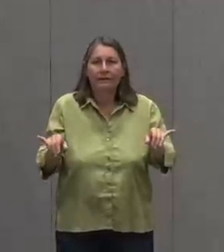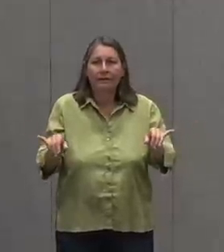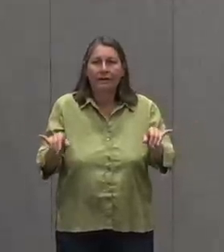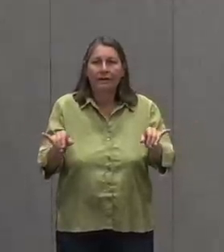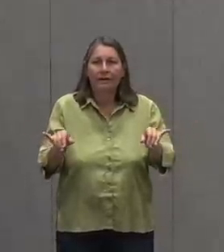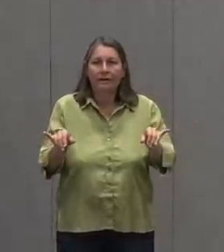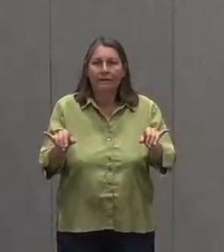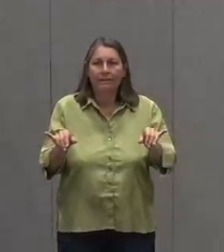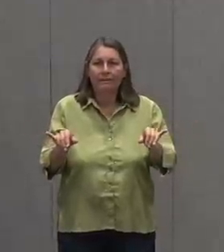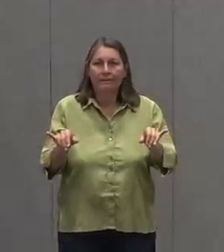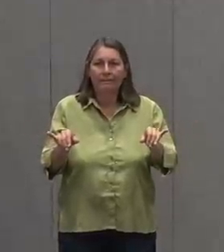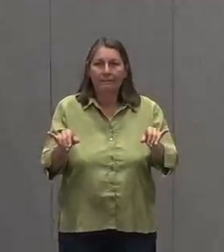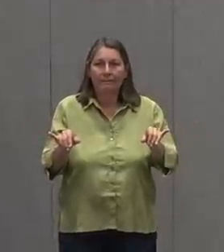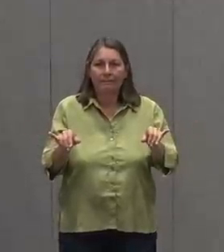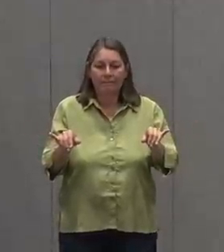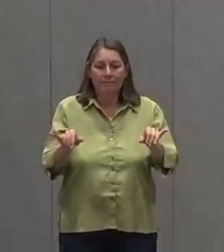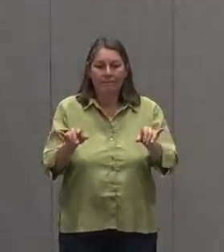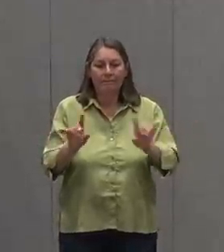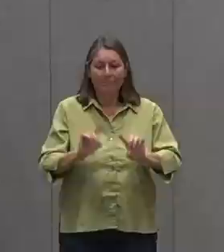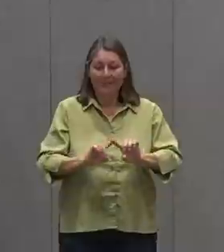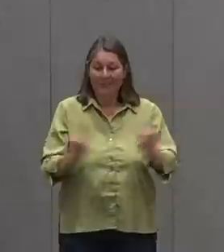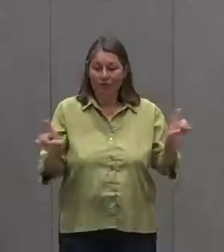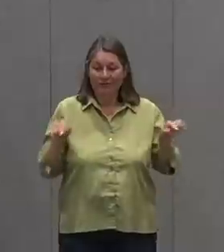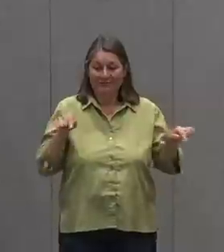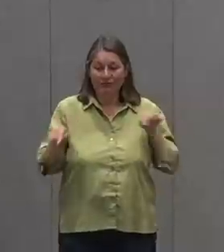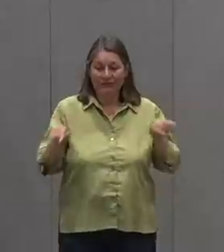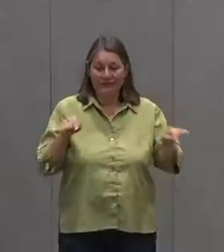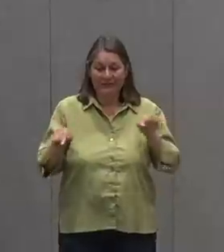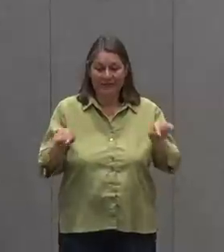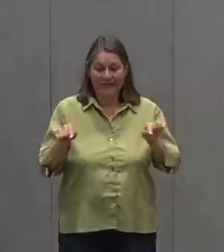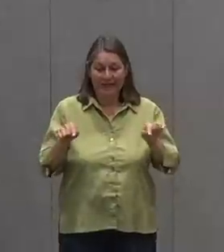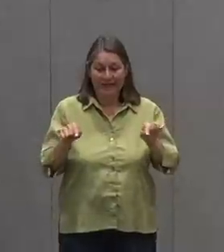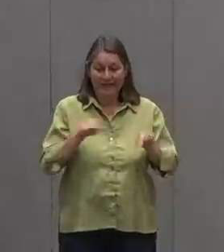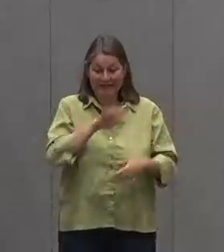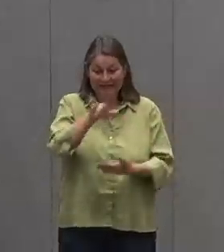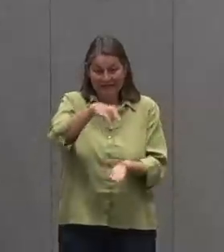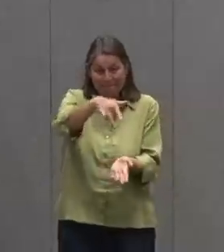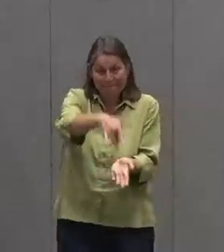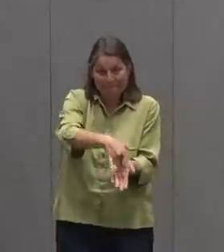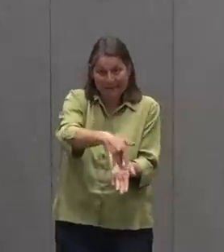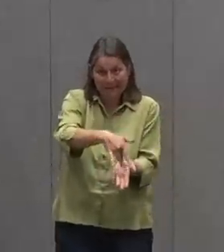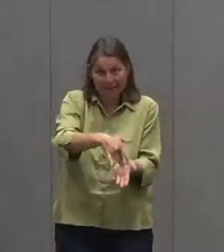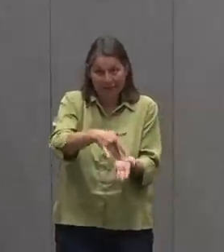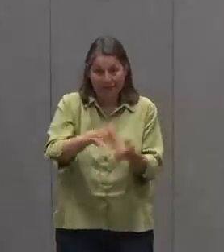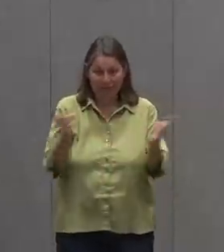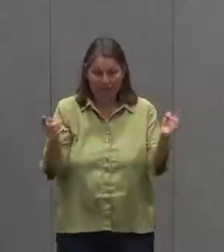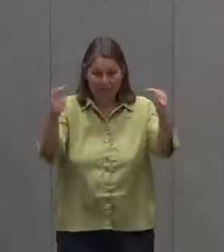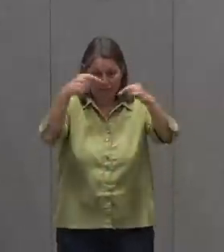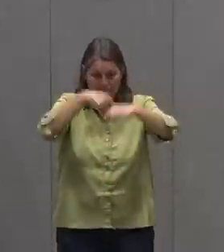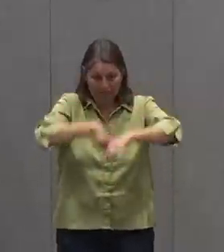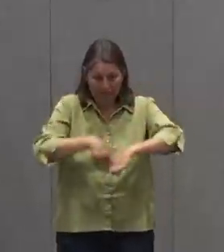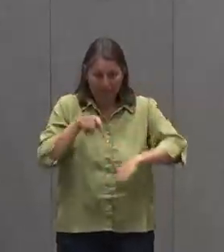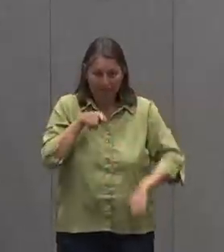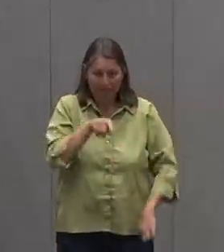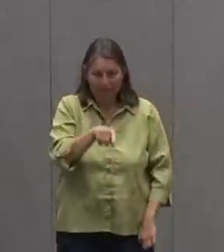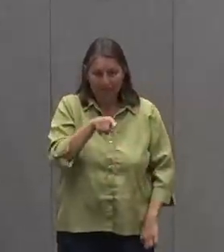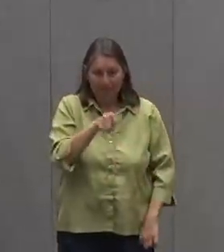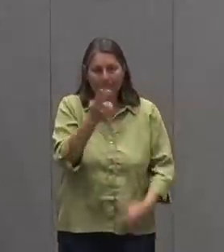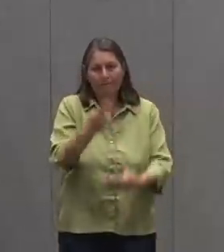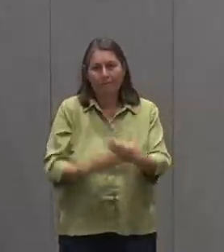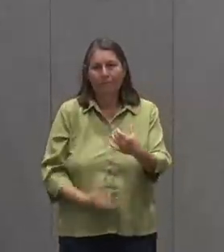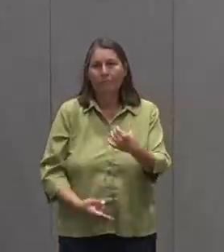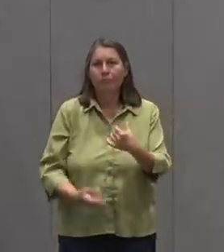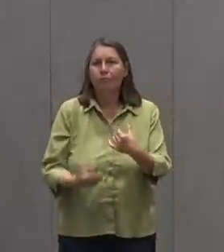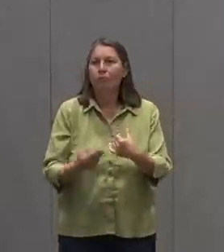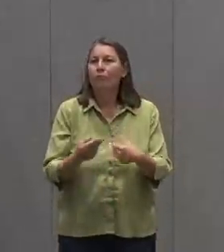they're different from this side of the circle, right? And these things might be something that they both have in common.